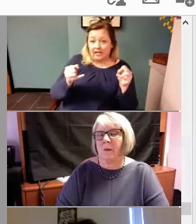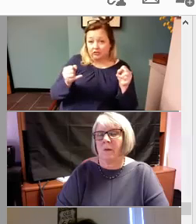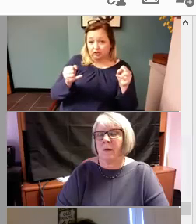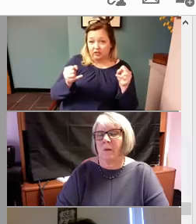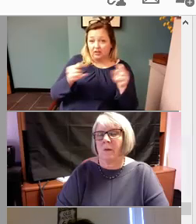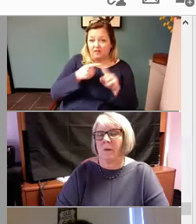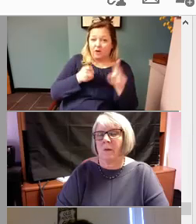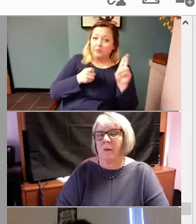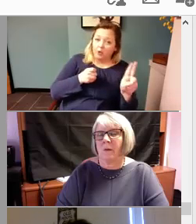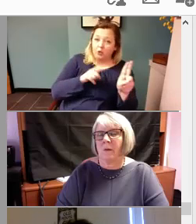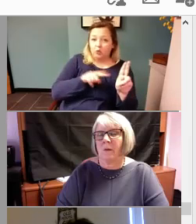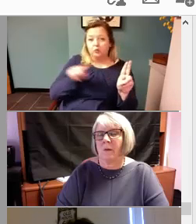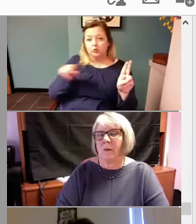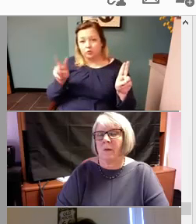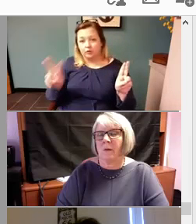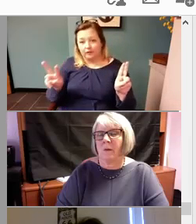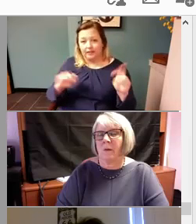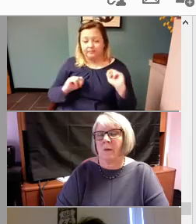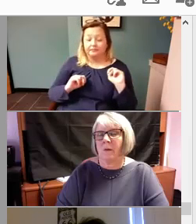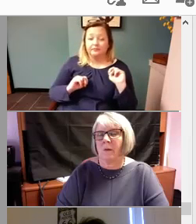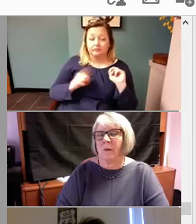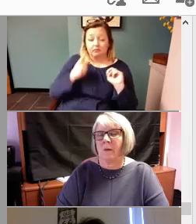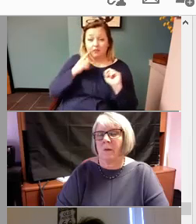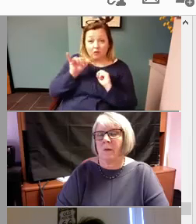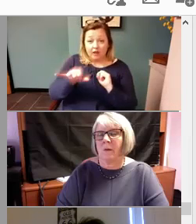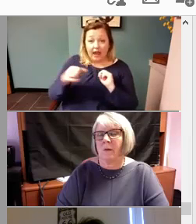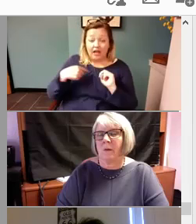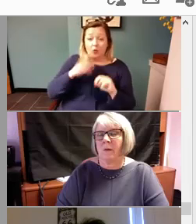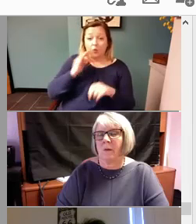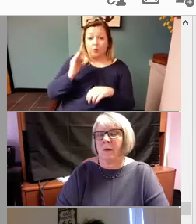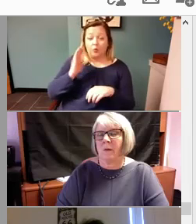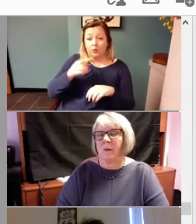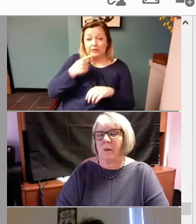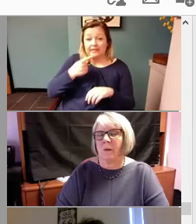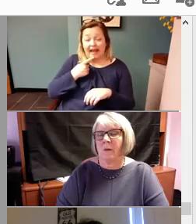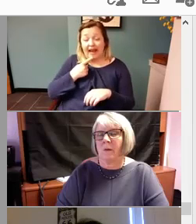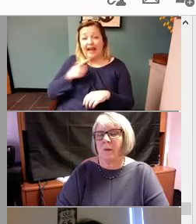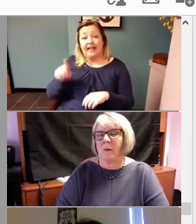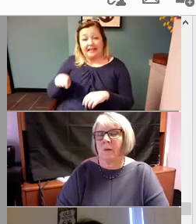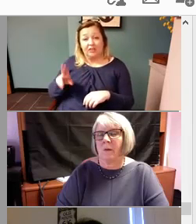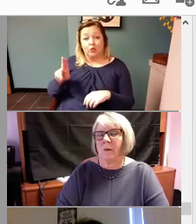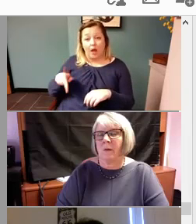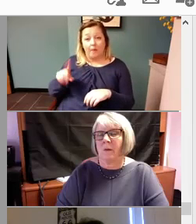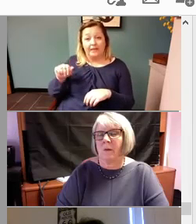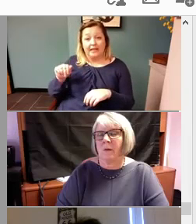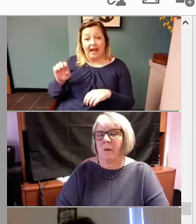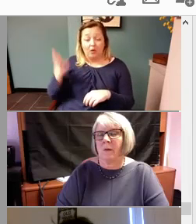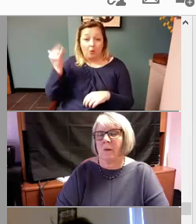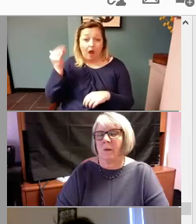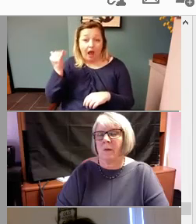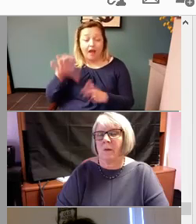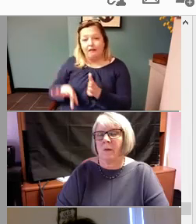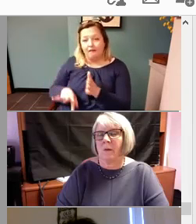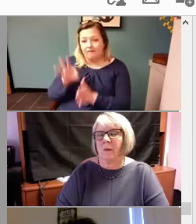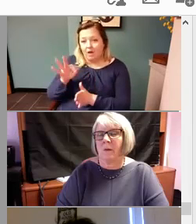that particular scenario, we say that we are going to update that particular distance because we found a better estimate, right?